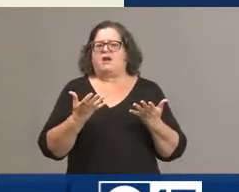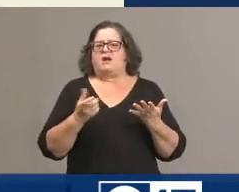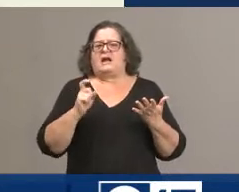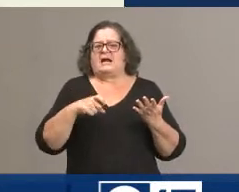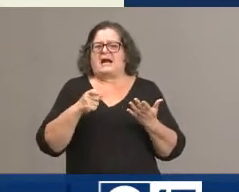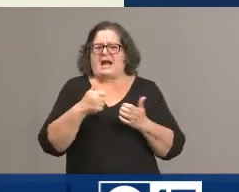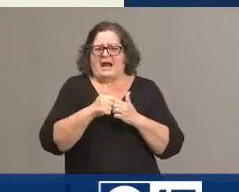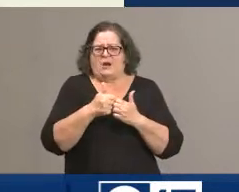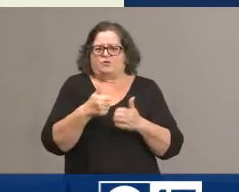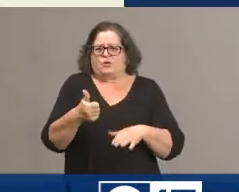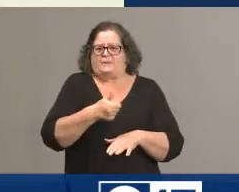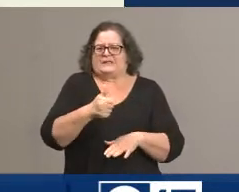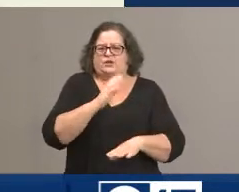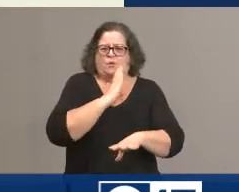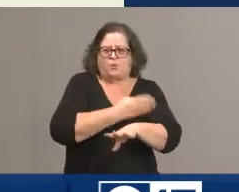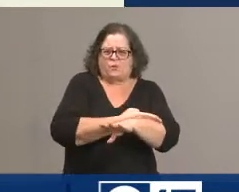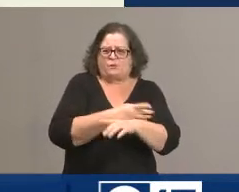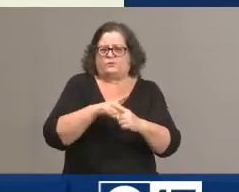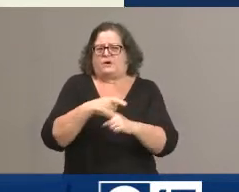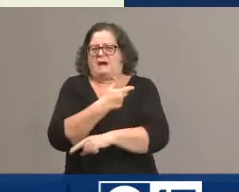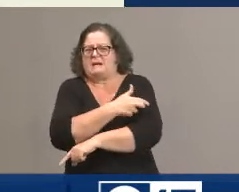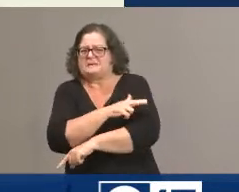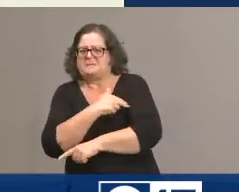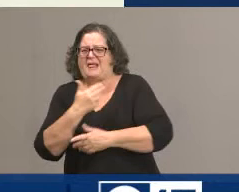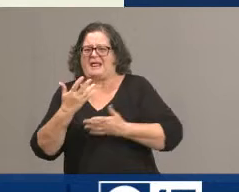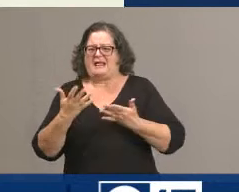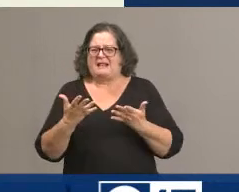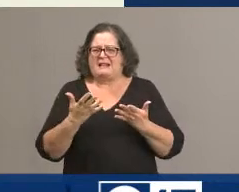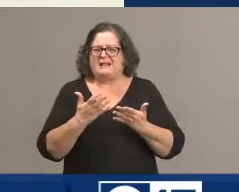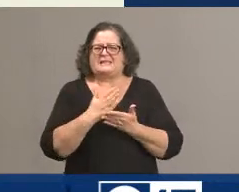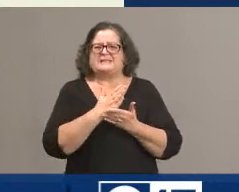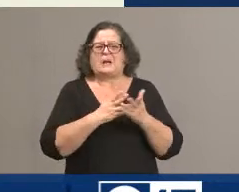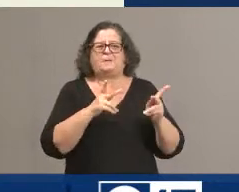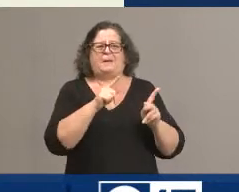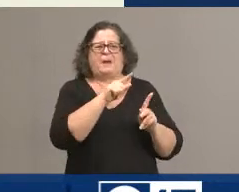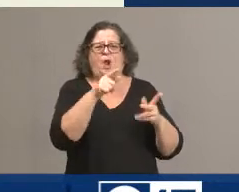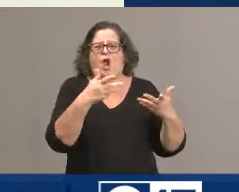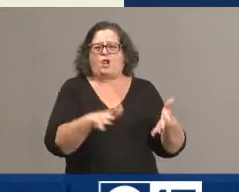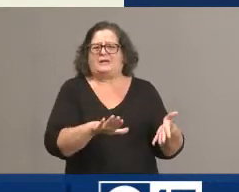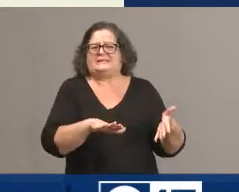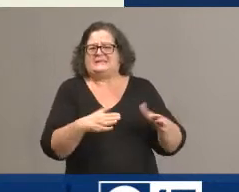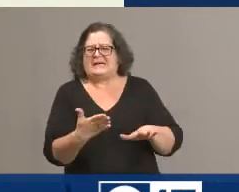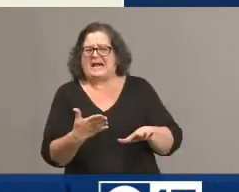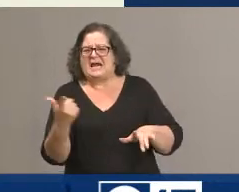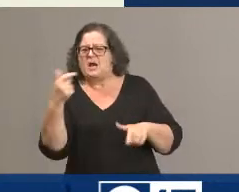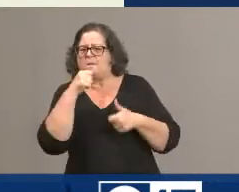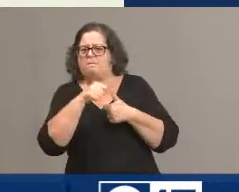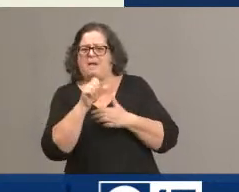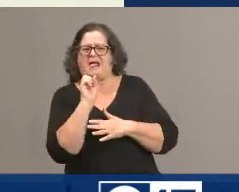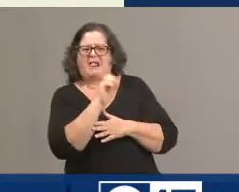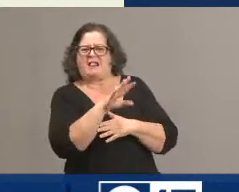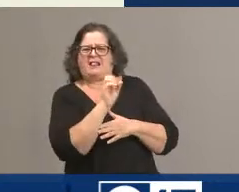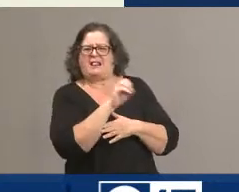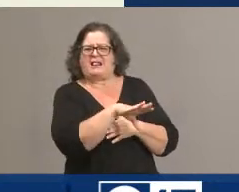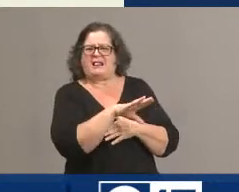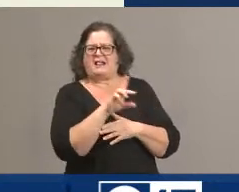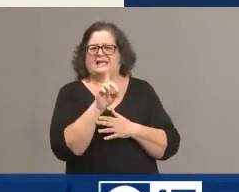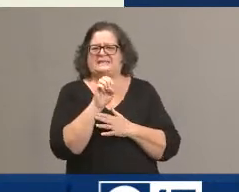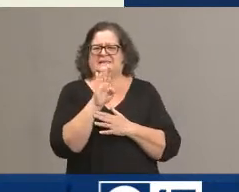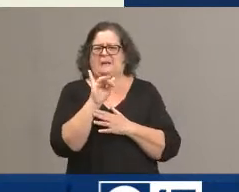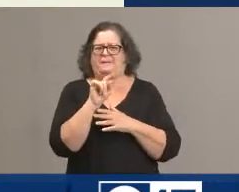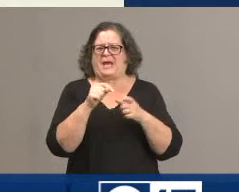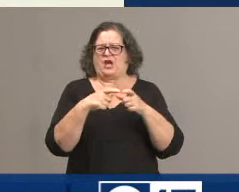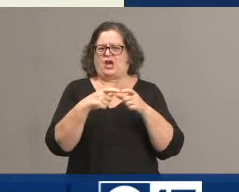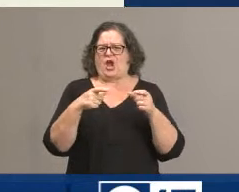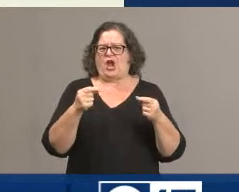these debit cards mailed to them. How is DES still having these issues all these months later? So the first thing I